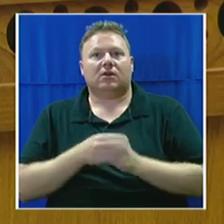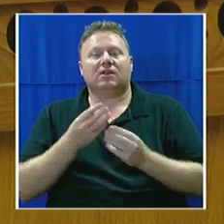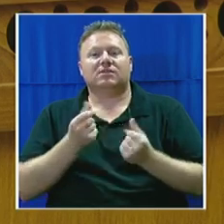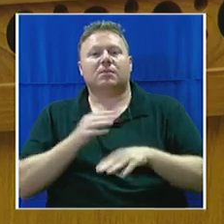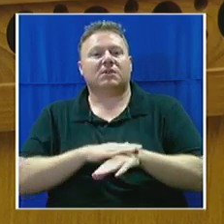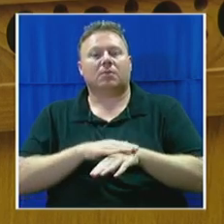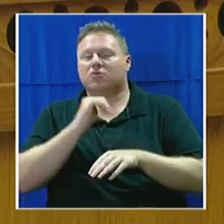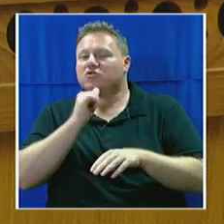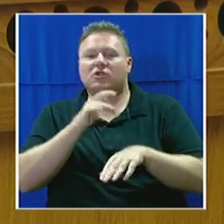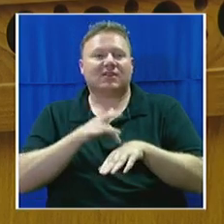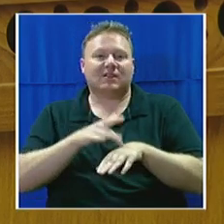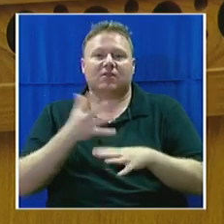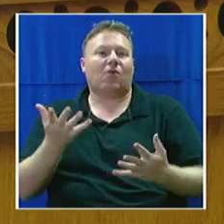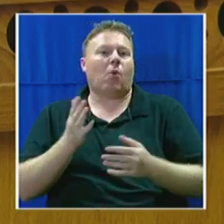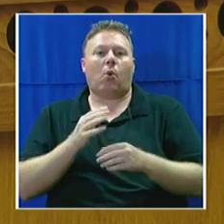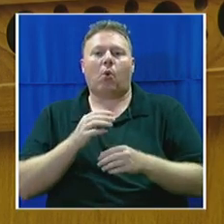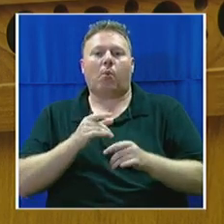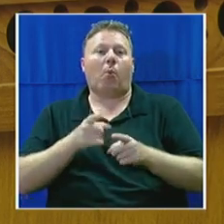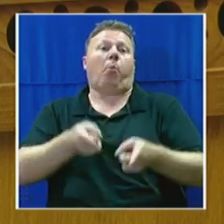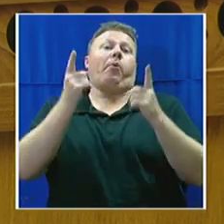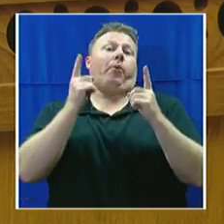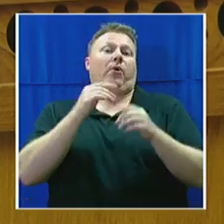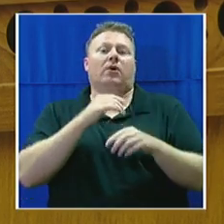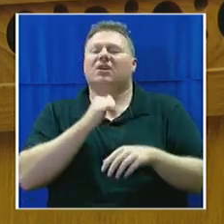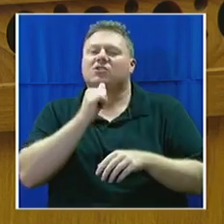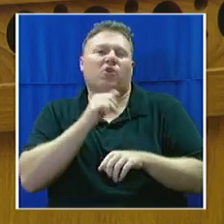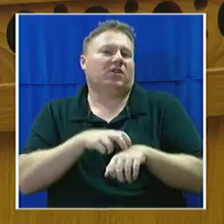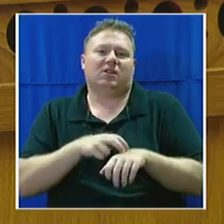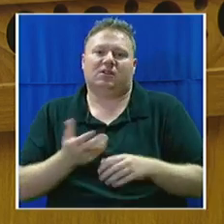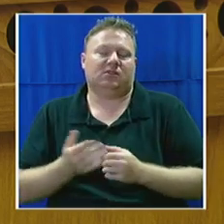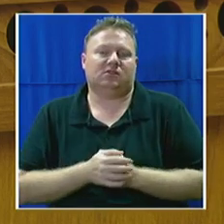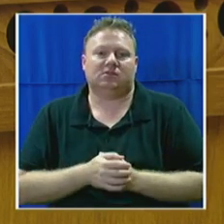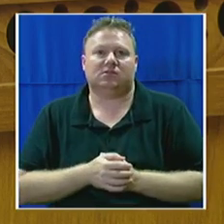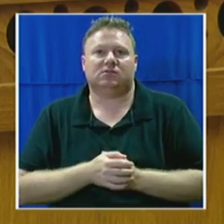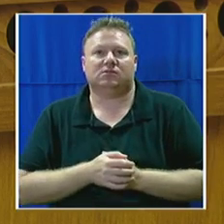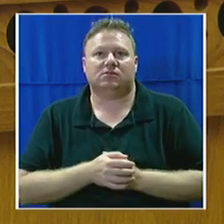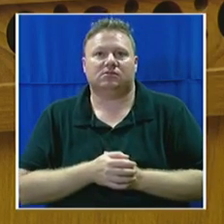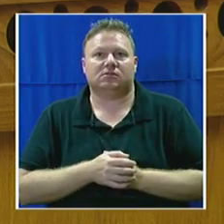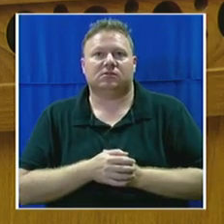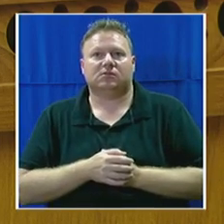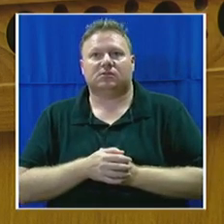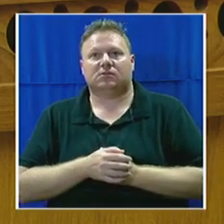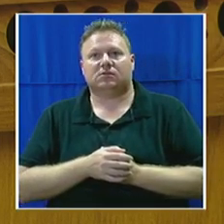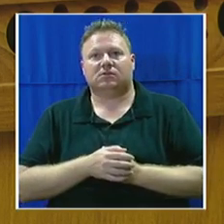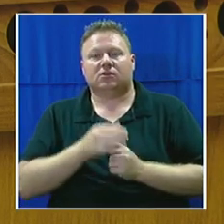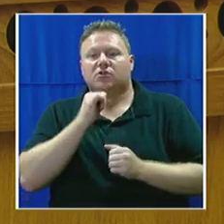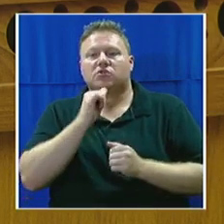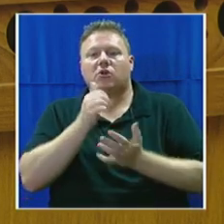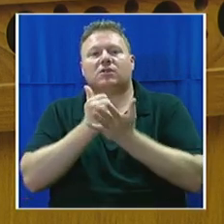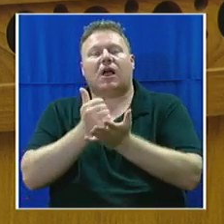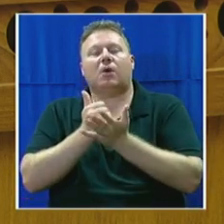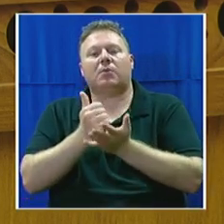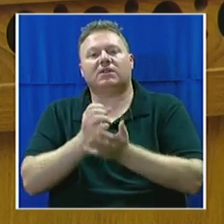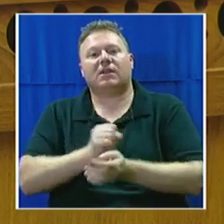and over the top, which failed to show sensitivity to the concerns of some of the South Africans who were locked in China